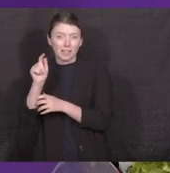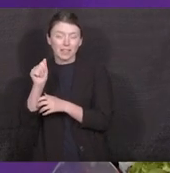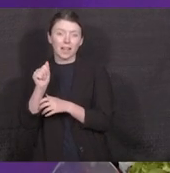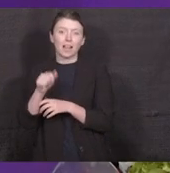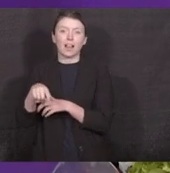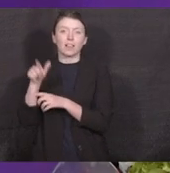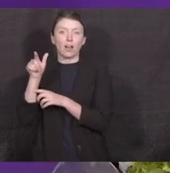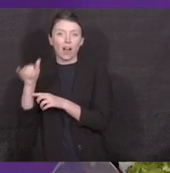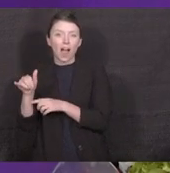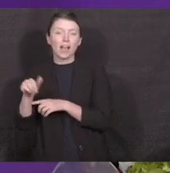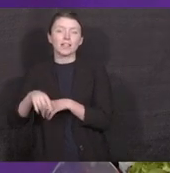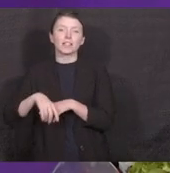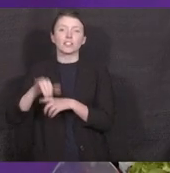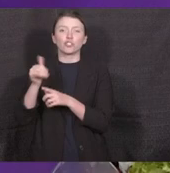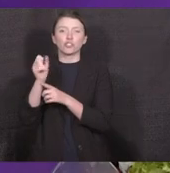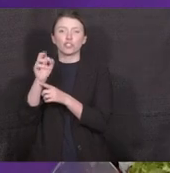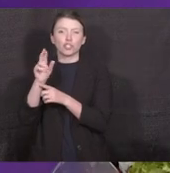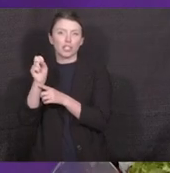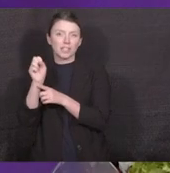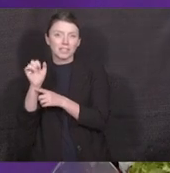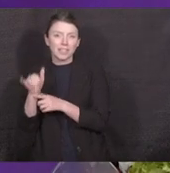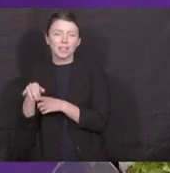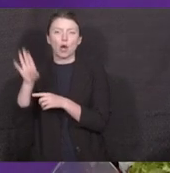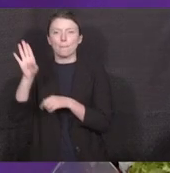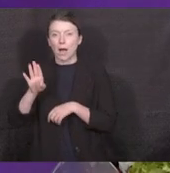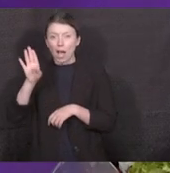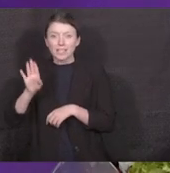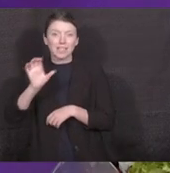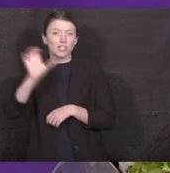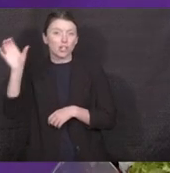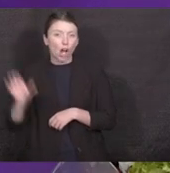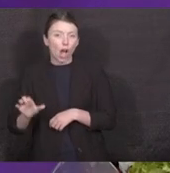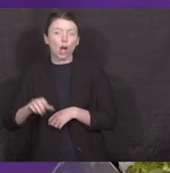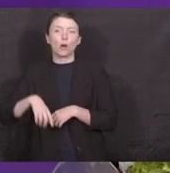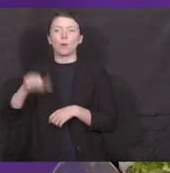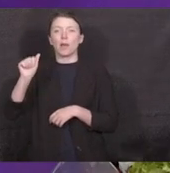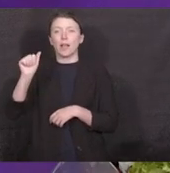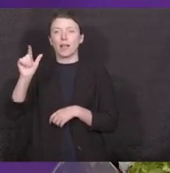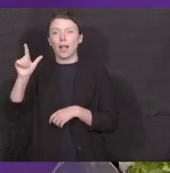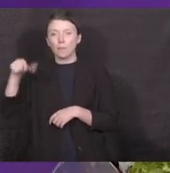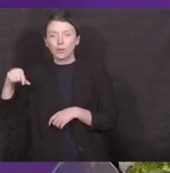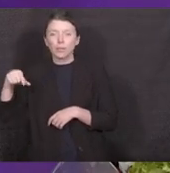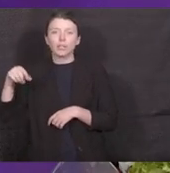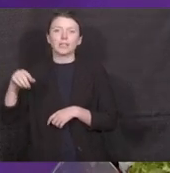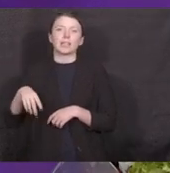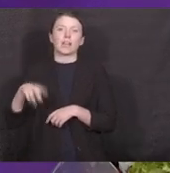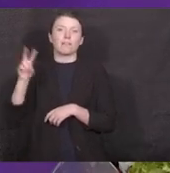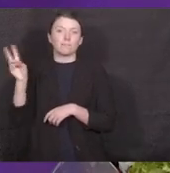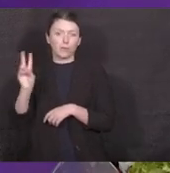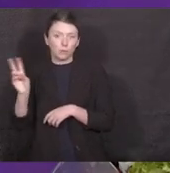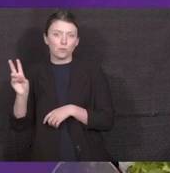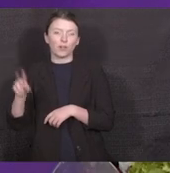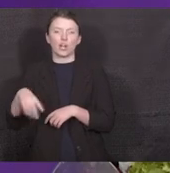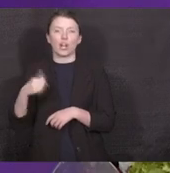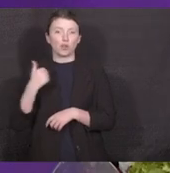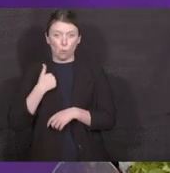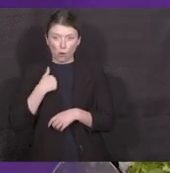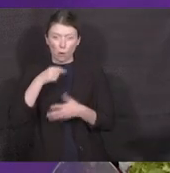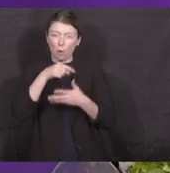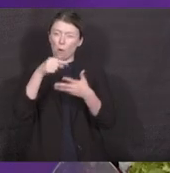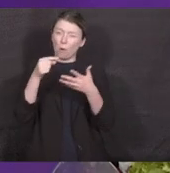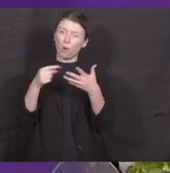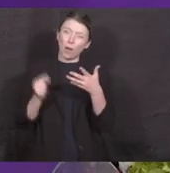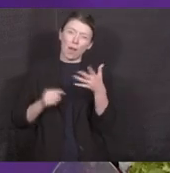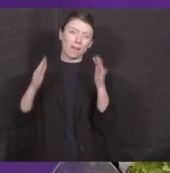City, Cleveland, Boston, Dallas, Chicago, Albuquerque, Vancouver, and Toronto. So we're working with all